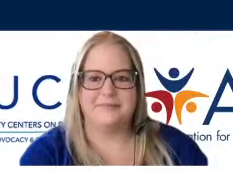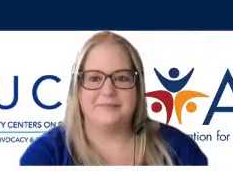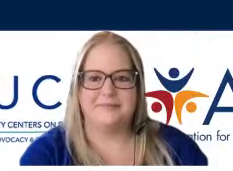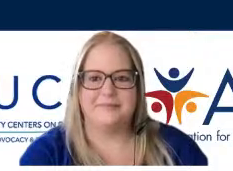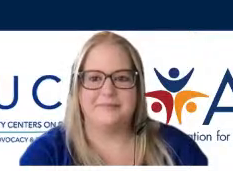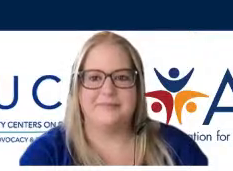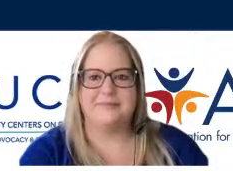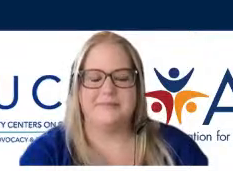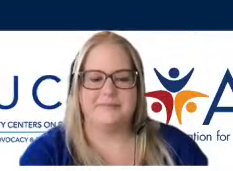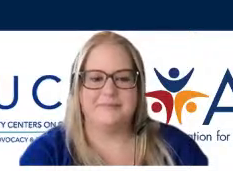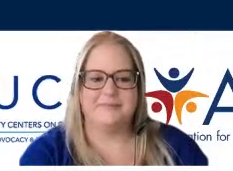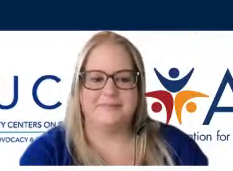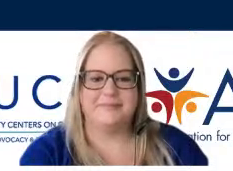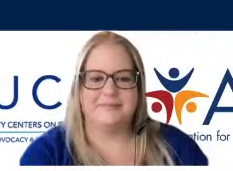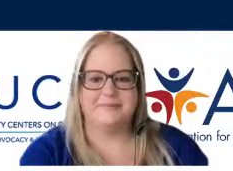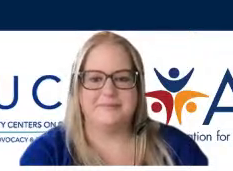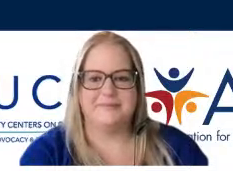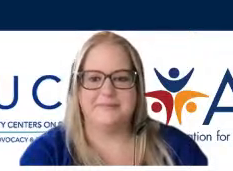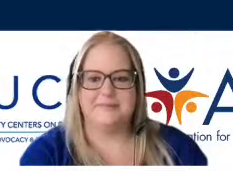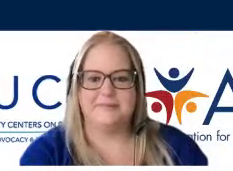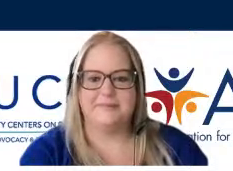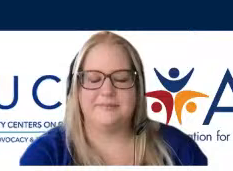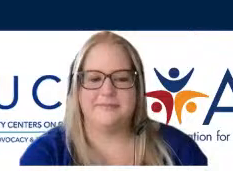need the slides on there.